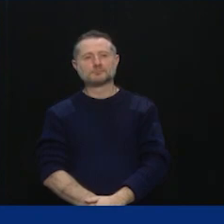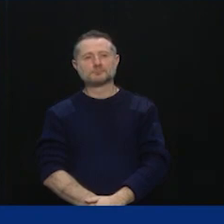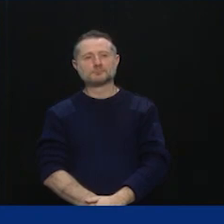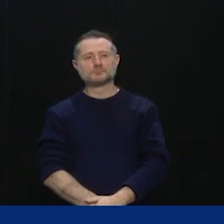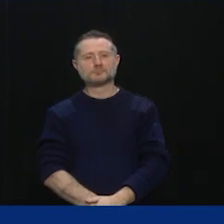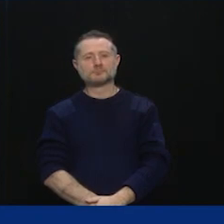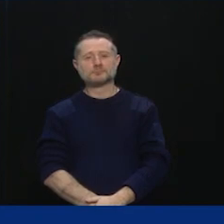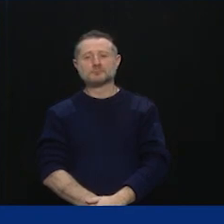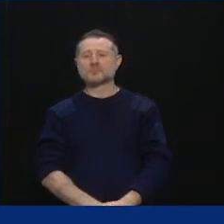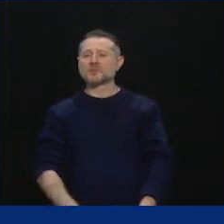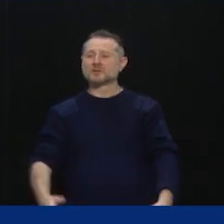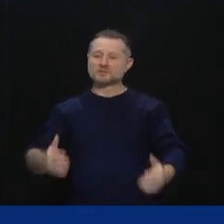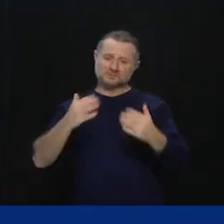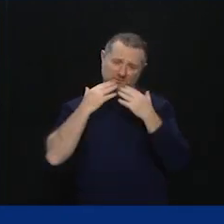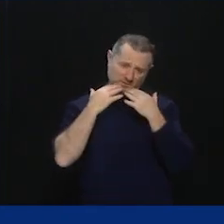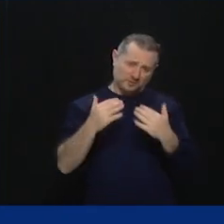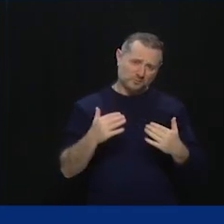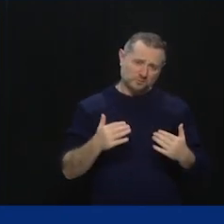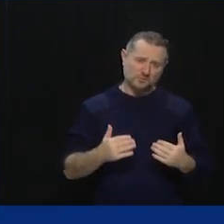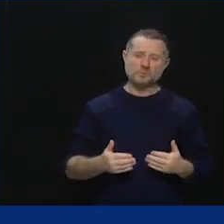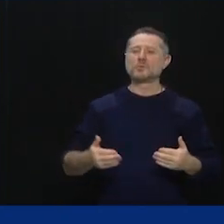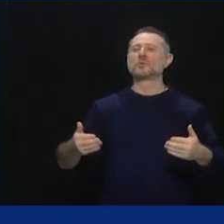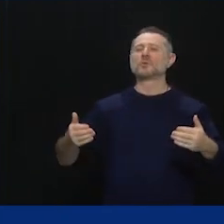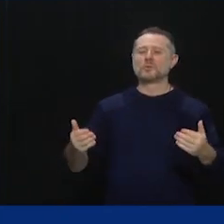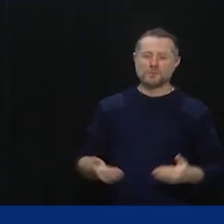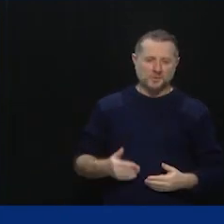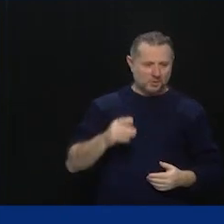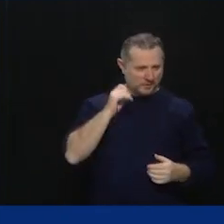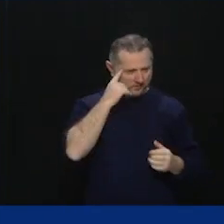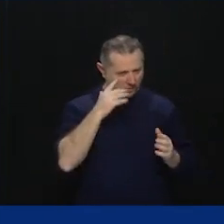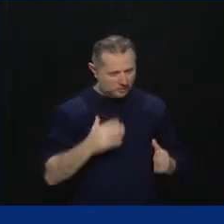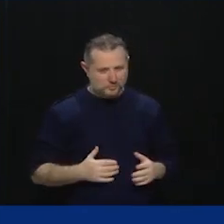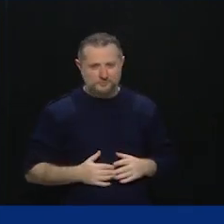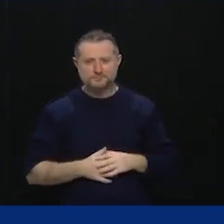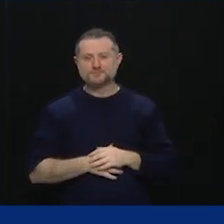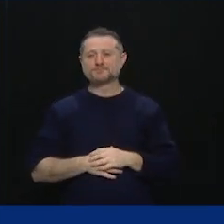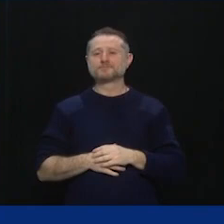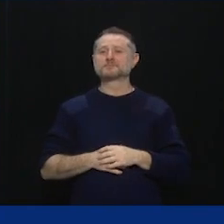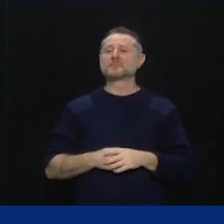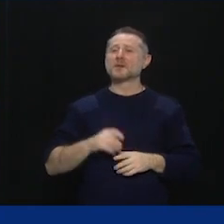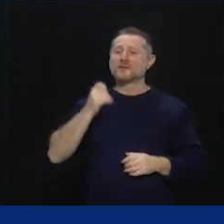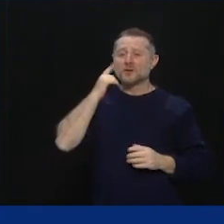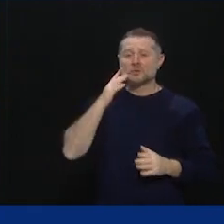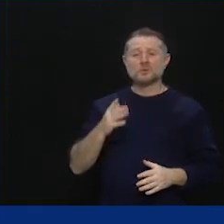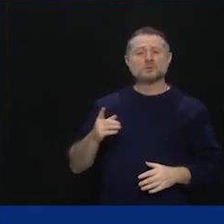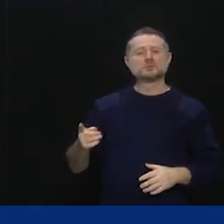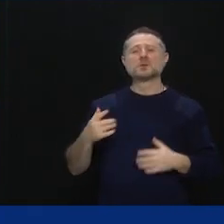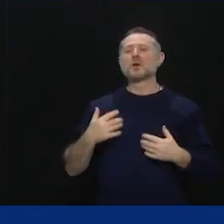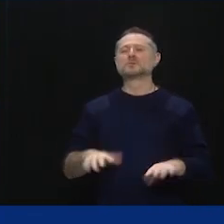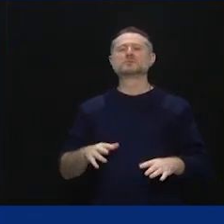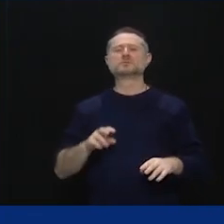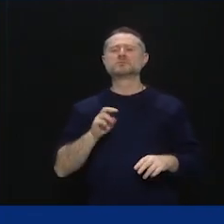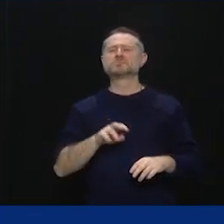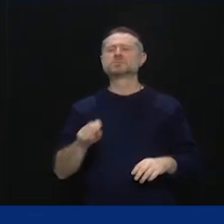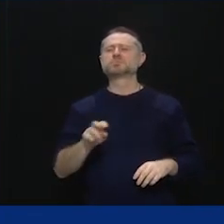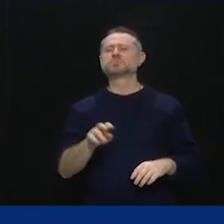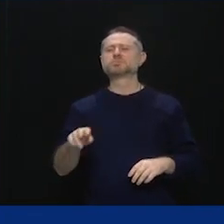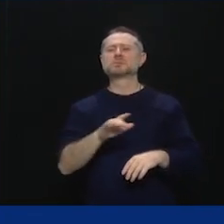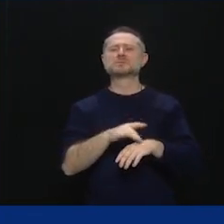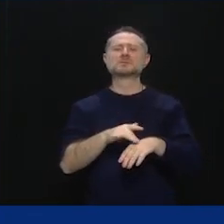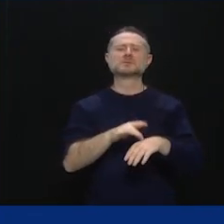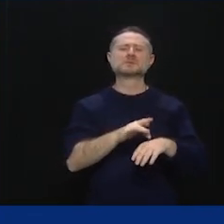Well, thank you. Welcome to the governor. A governor that has visited all 62 counties multiple